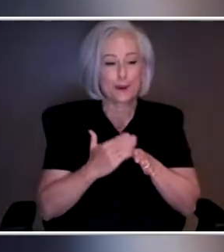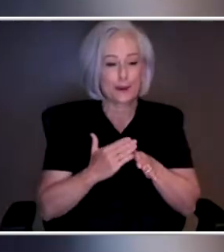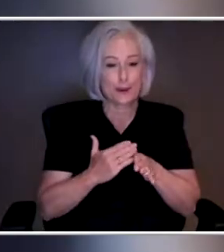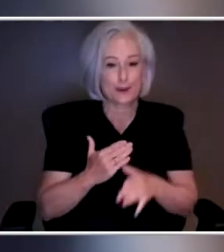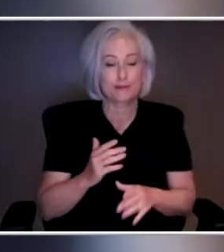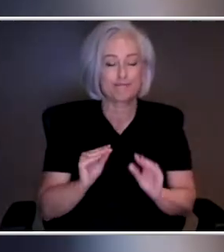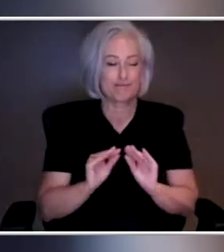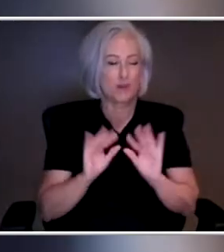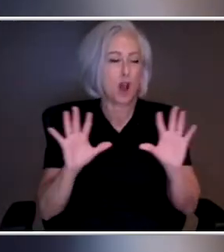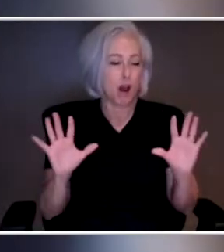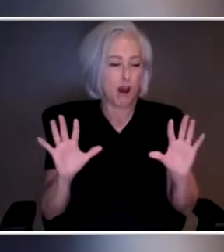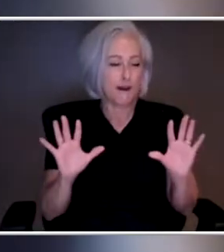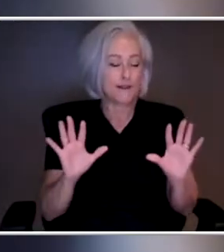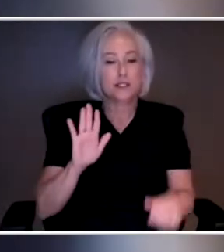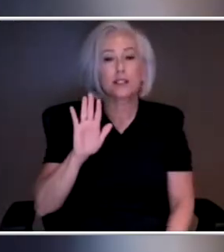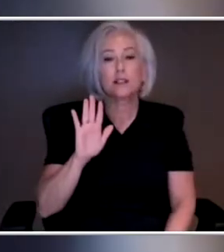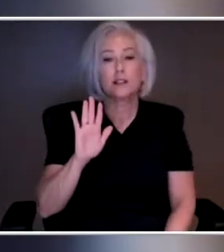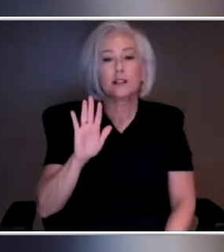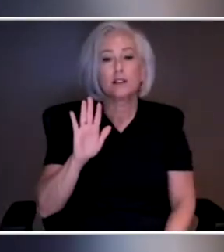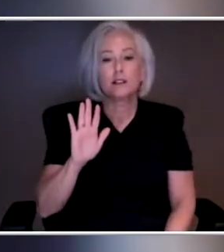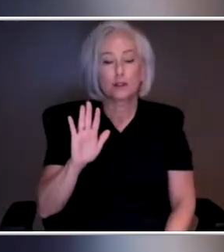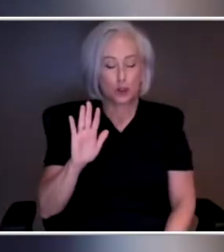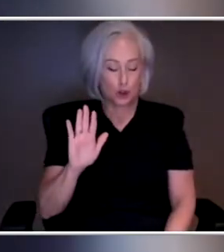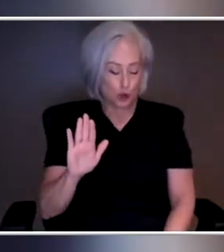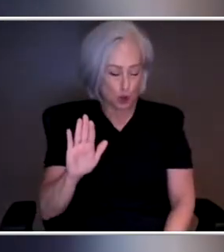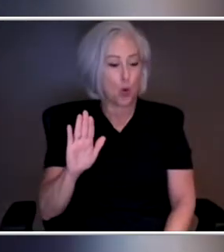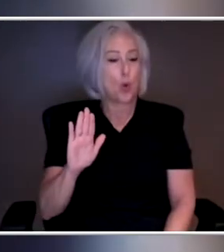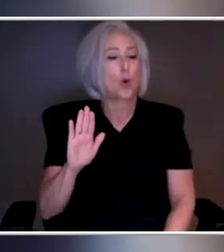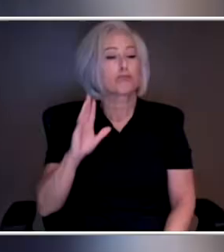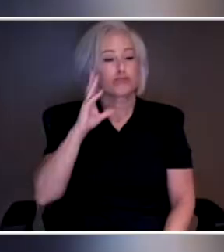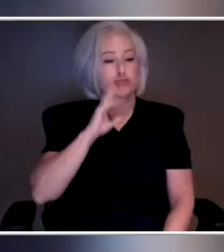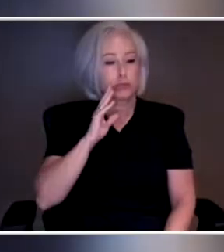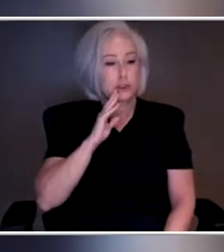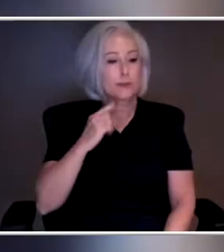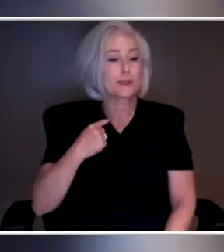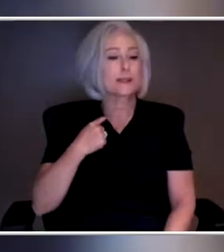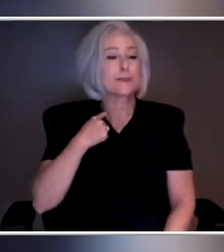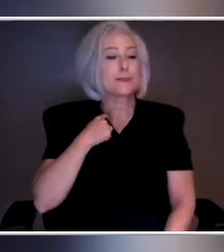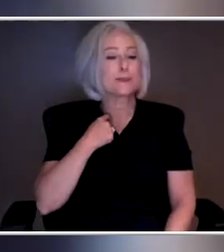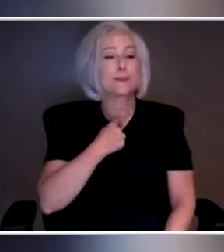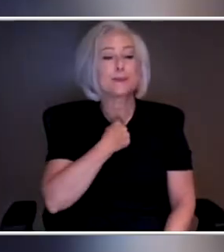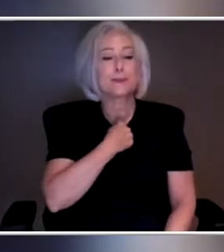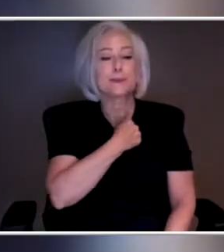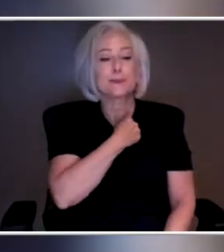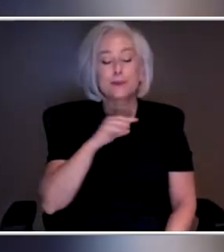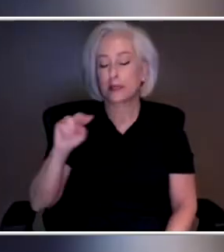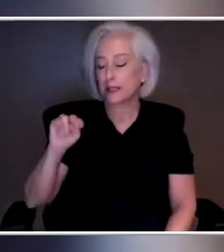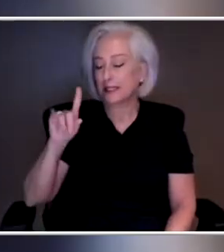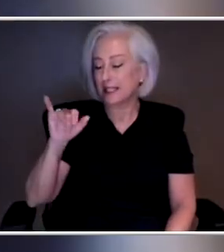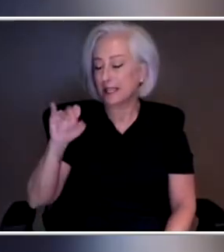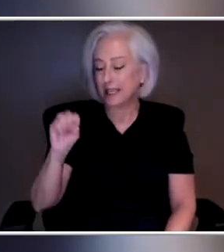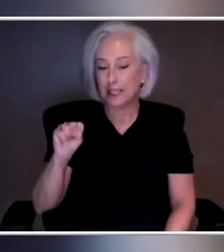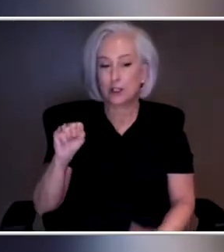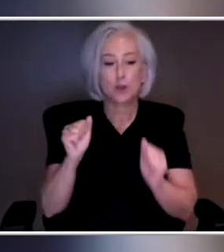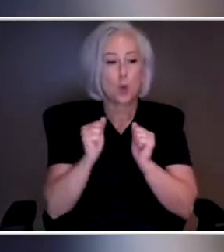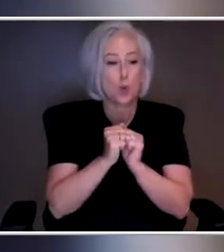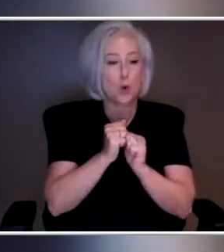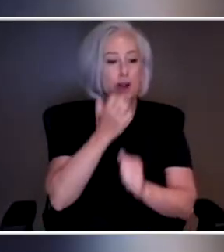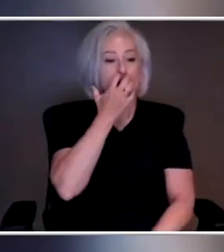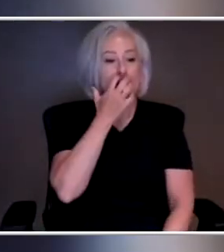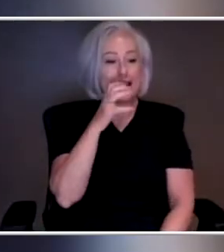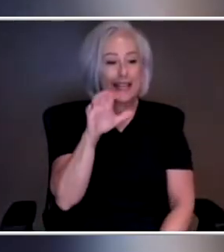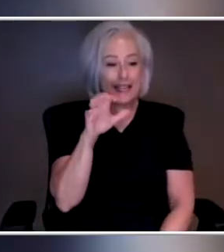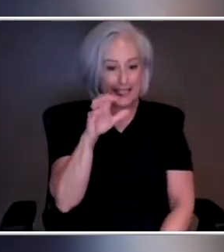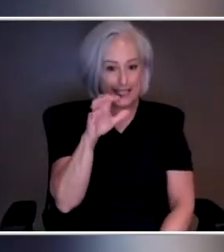obviously, you've had needles cooking your thyroid, and so there's going to be some, in my case,